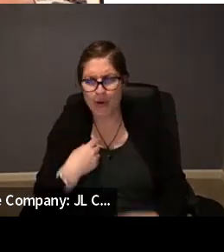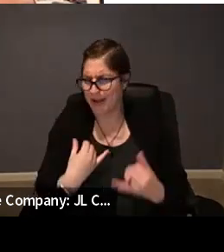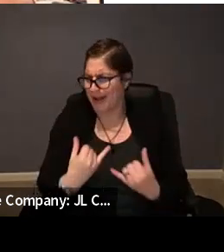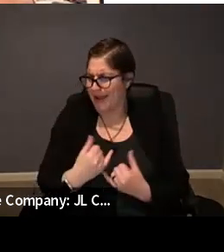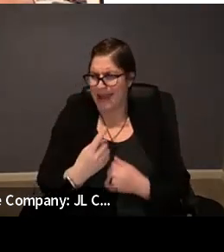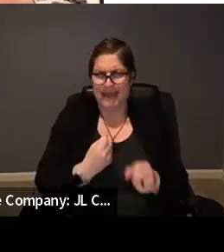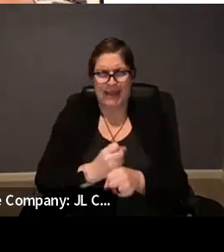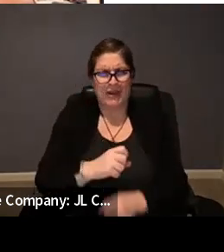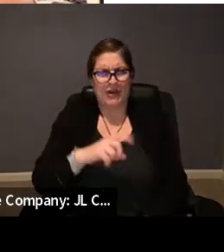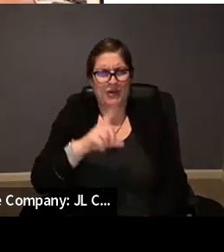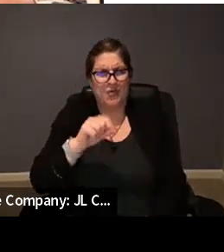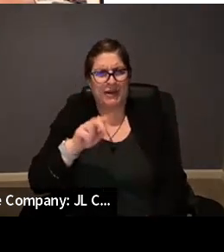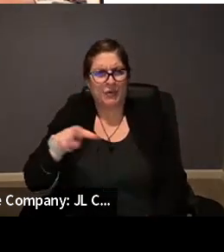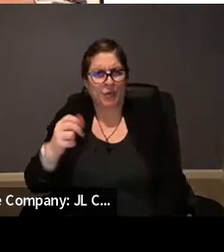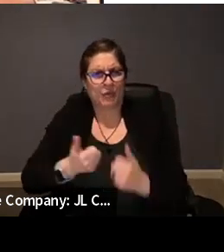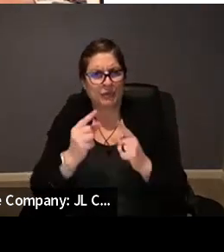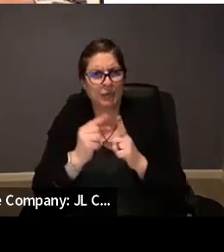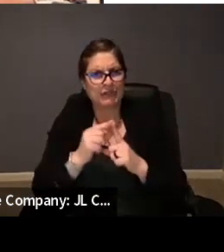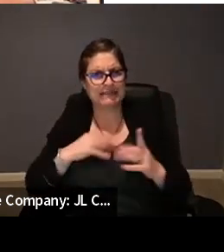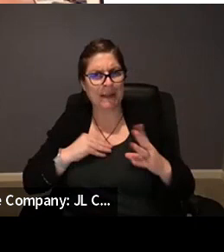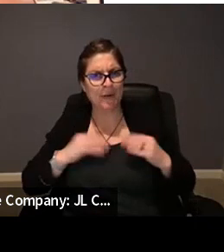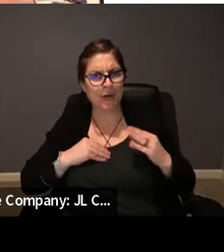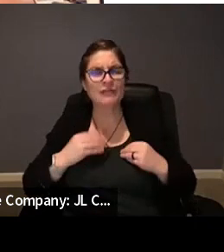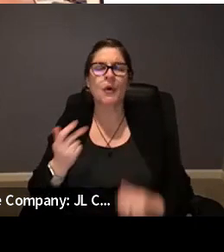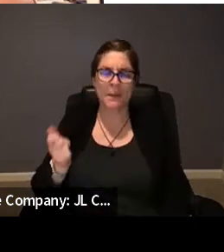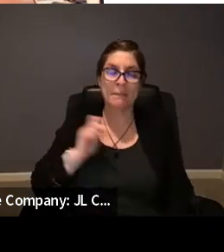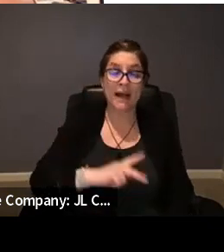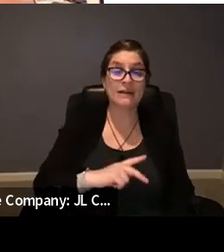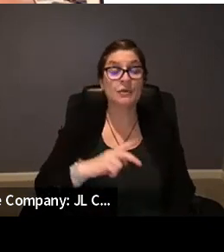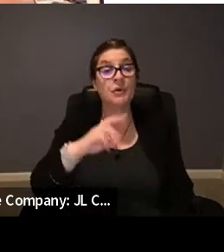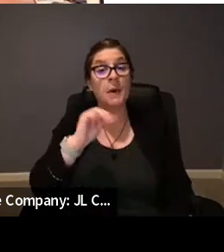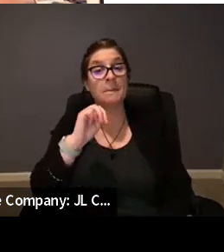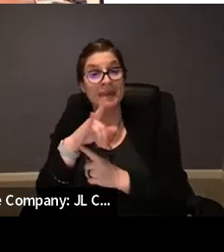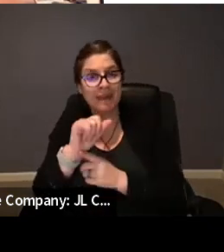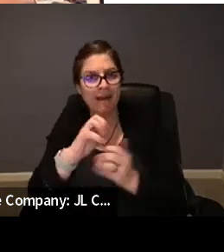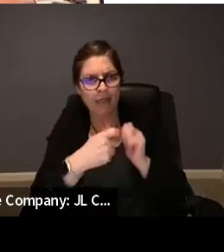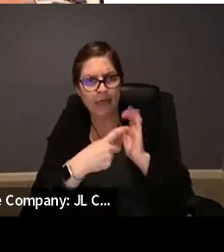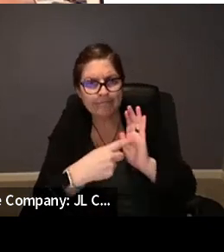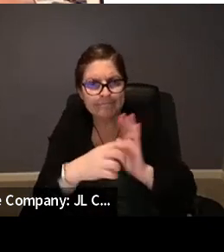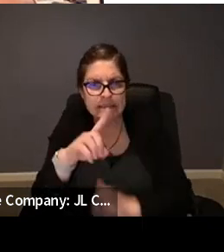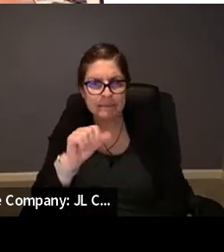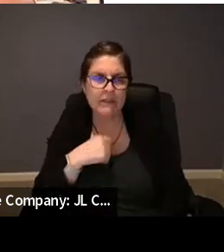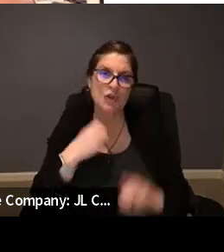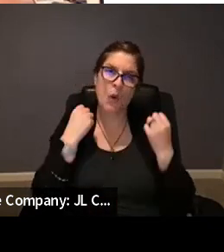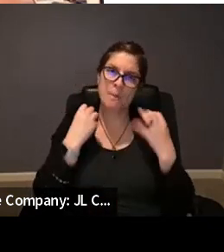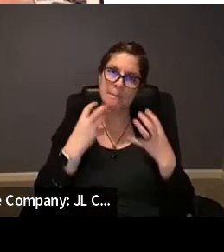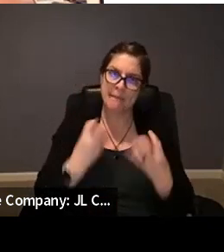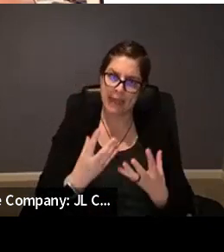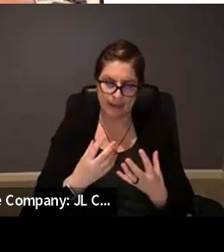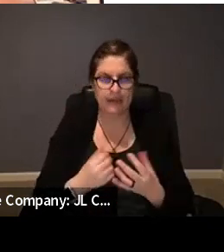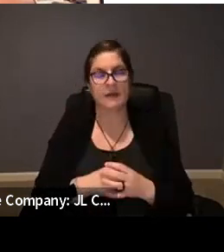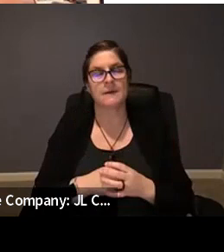to utilize? Bad depictions of disability in media, at least. I mean, there's so many, but some of the ones